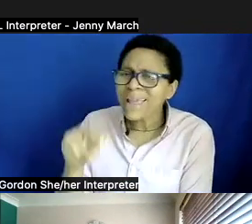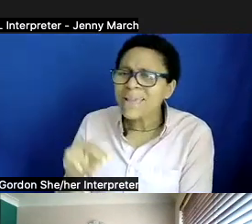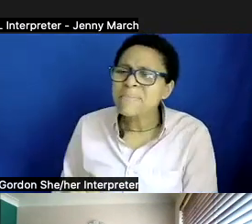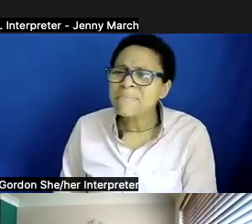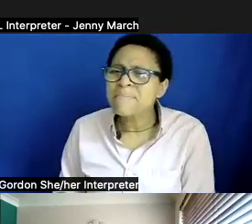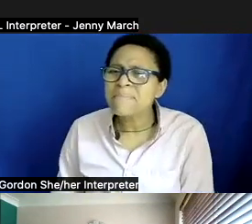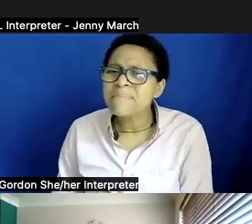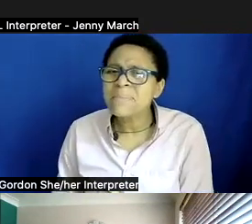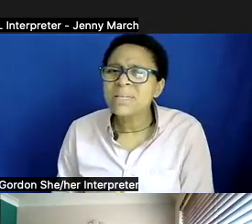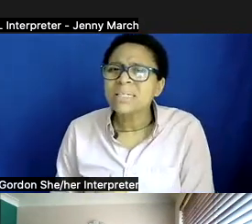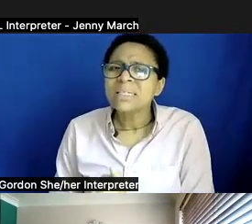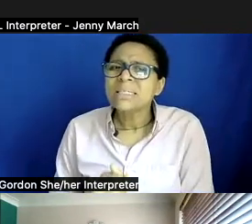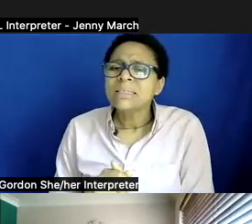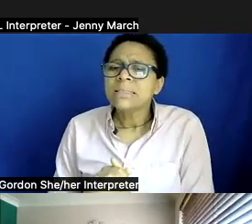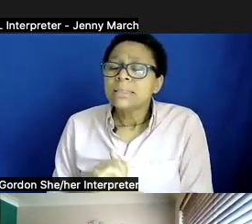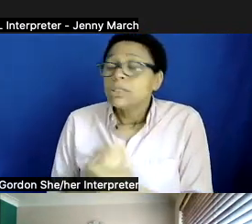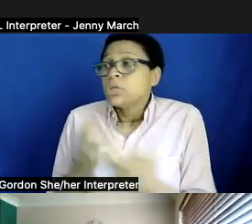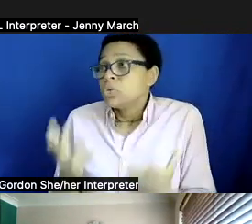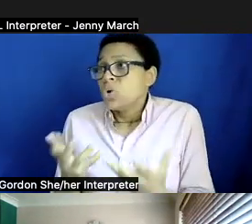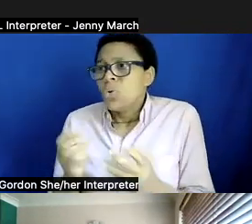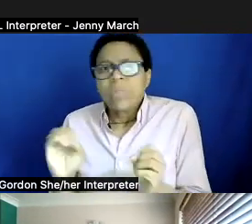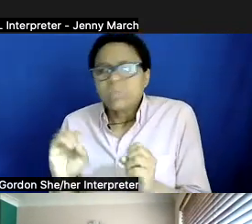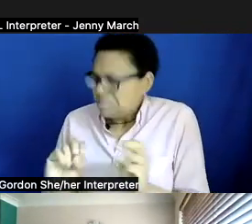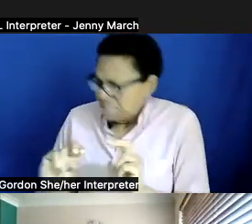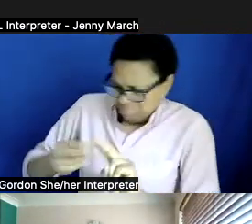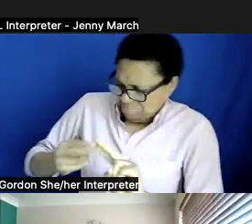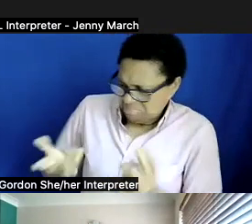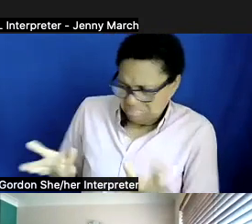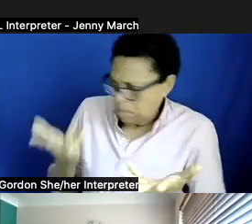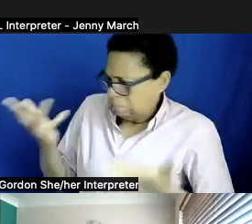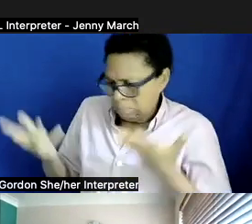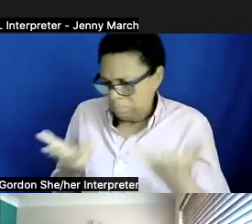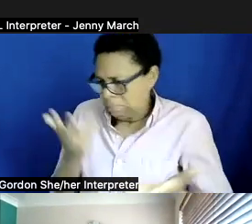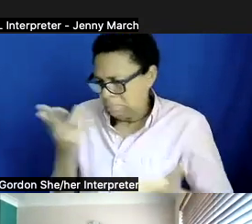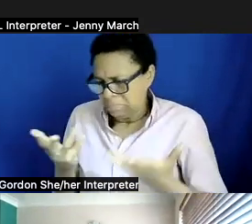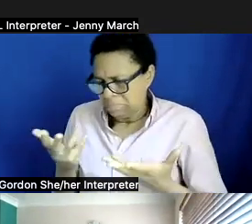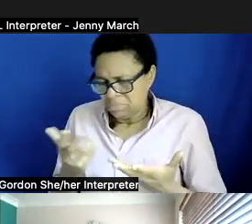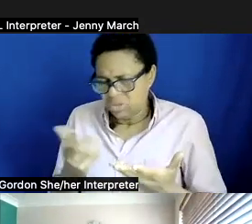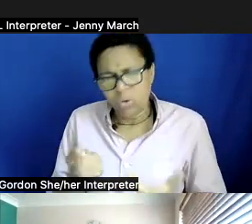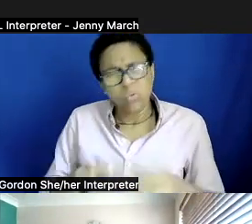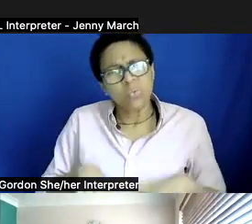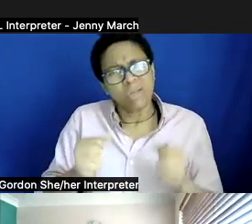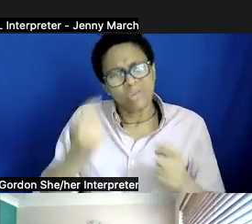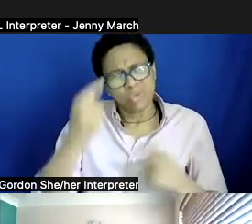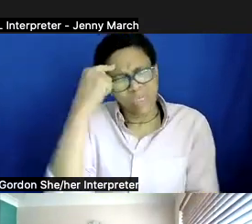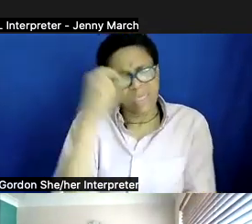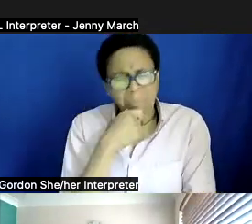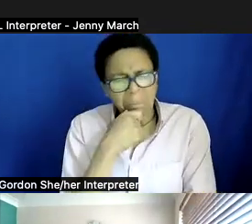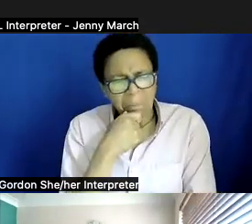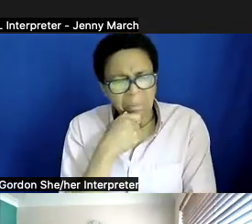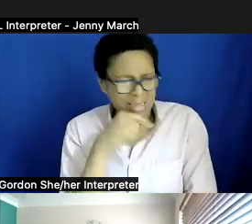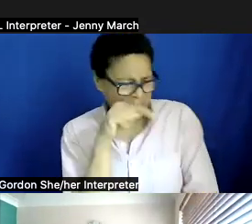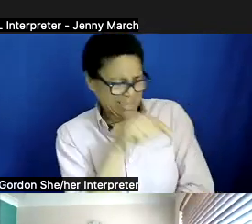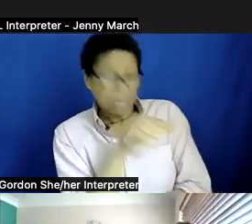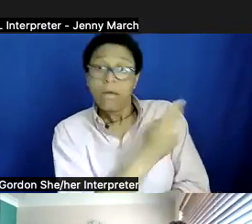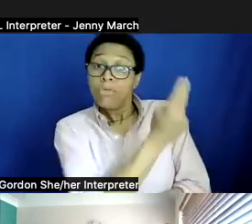kind of assign to it. So this brought up questions of things like how do we talk about them?